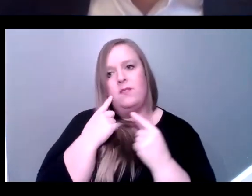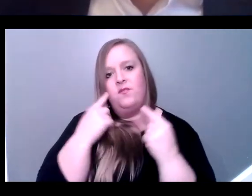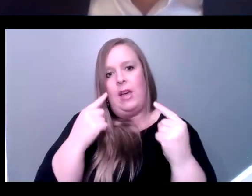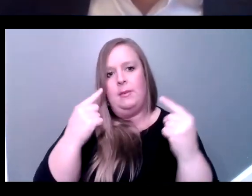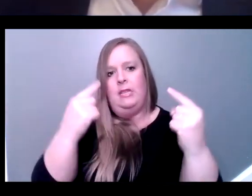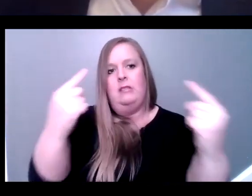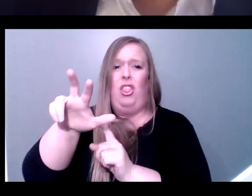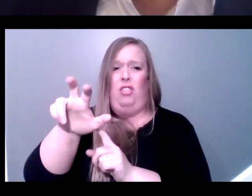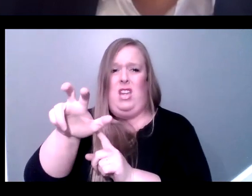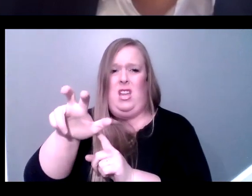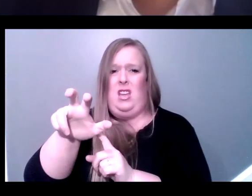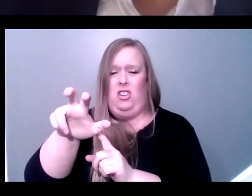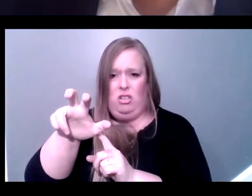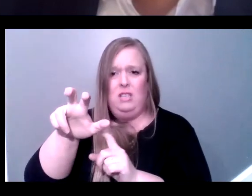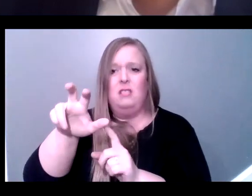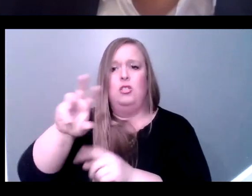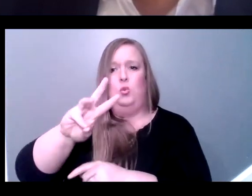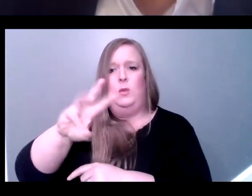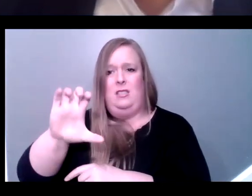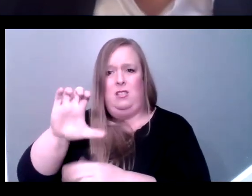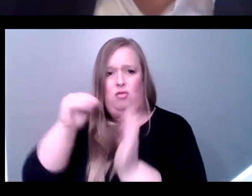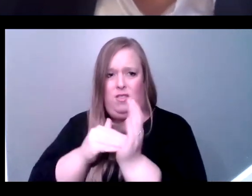To begin with, the